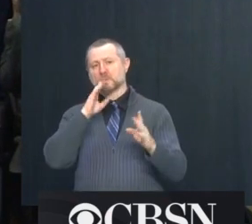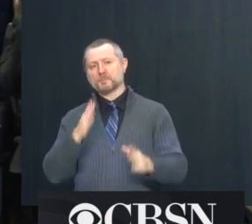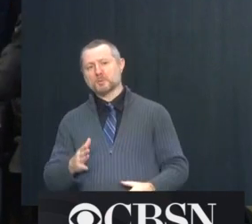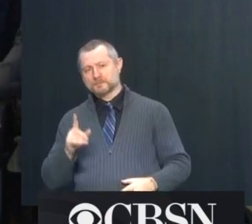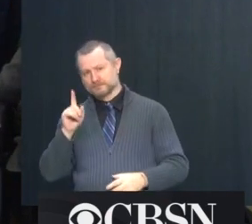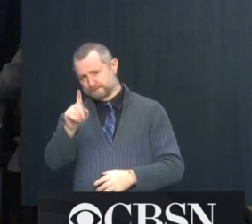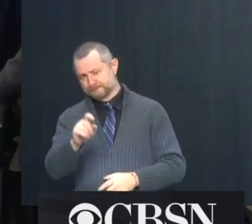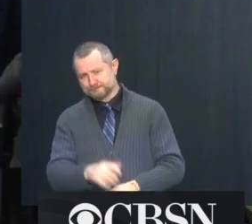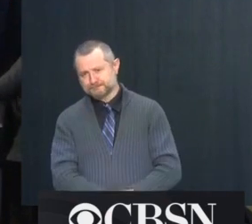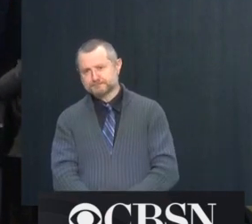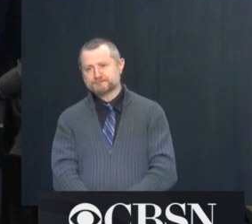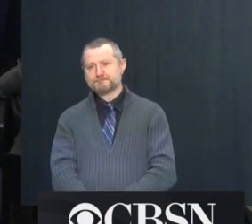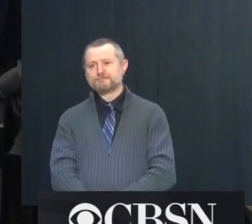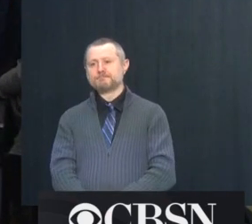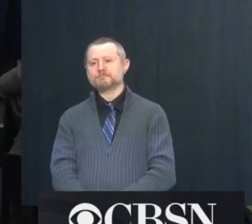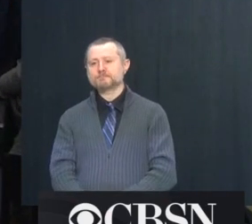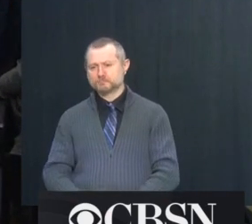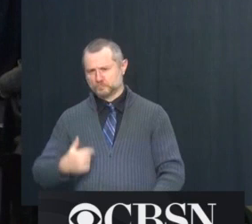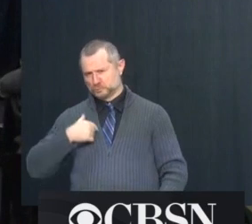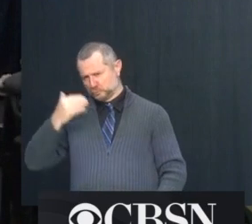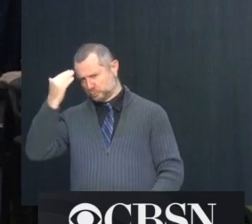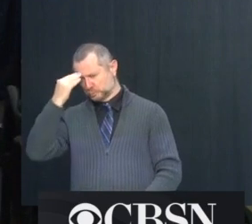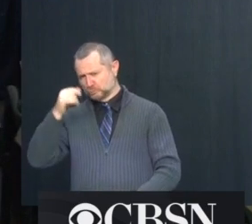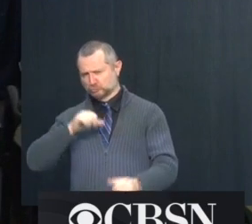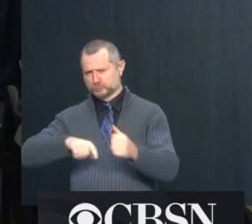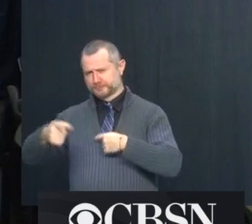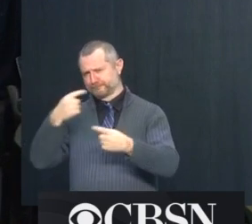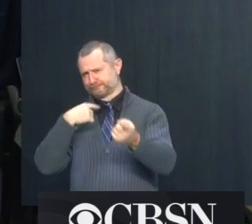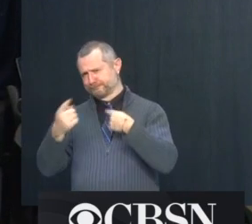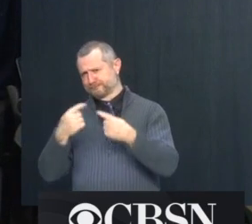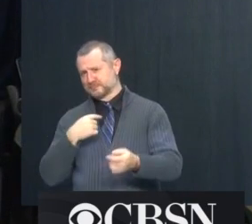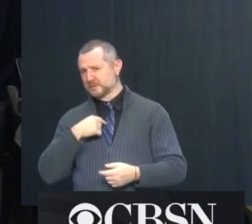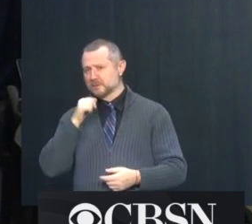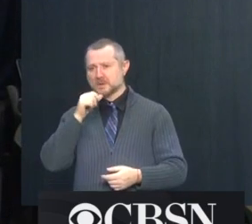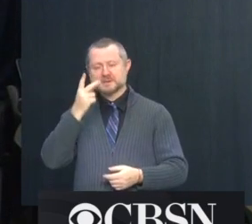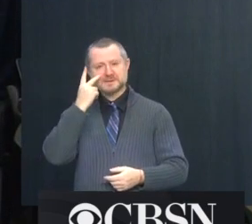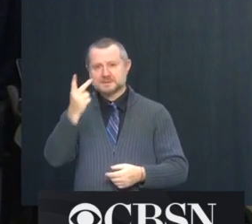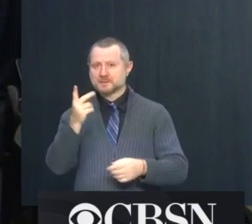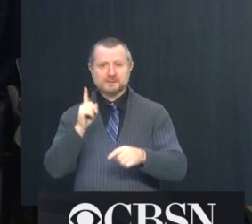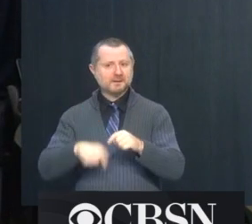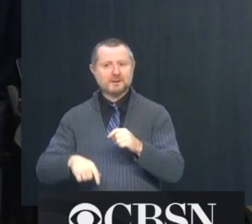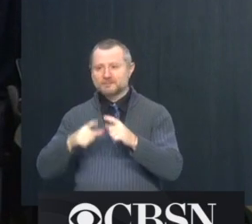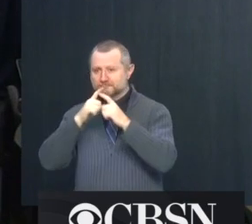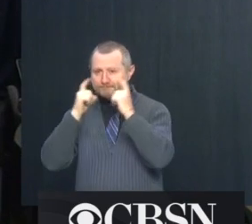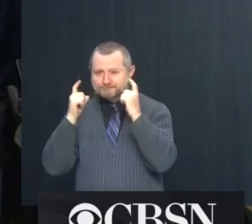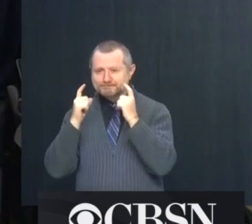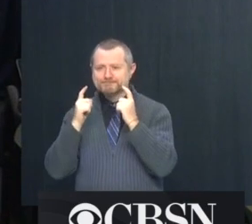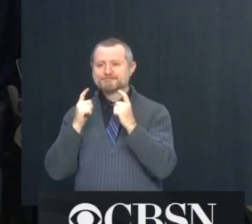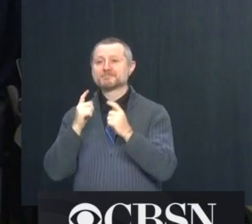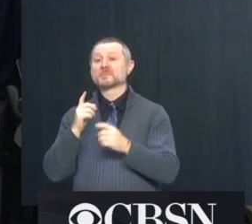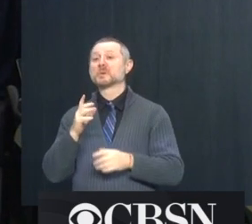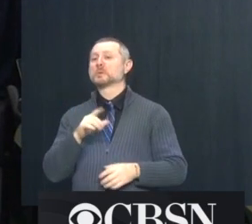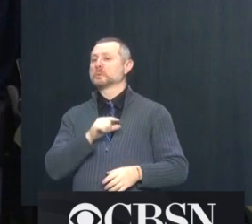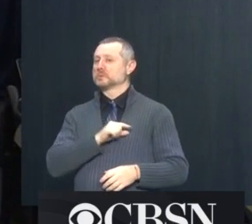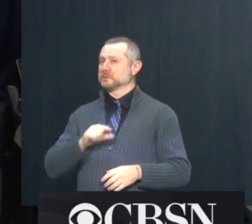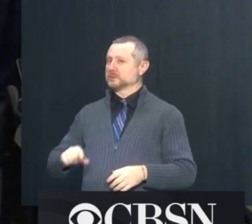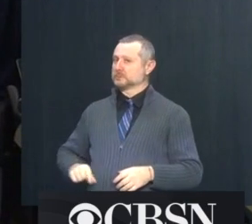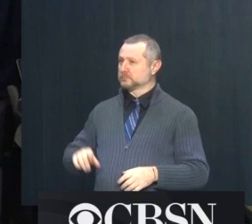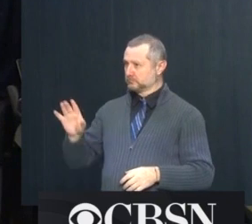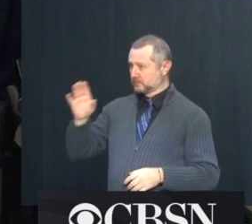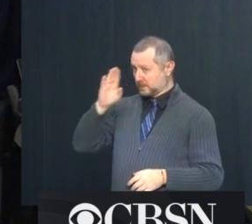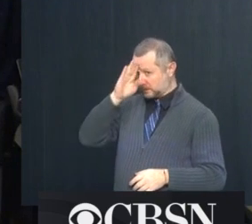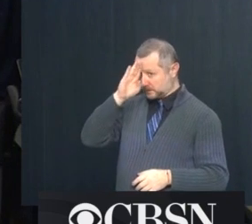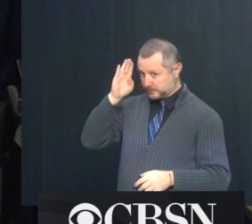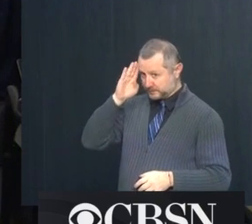Chaudhary from Pix 11. We can't see each other because of the masks. I had a question in regards to Queens hospitals.